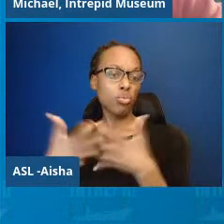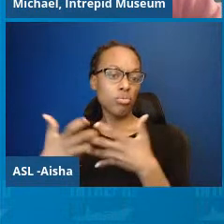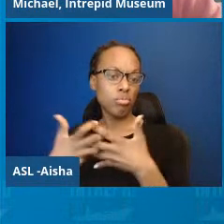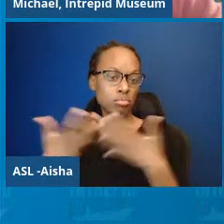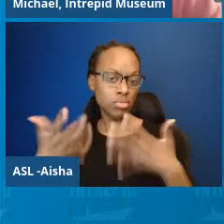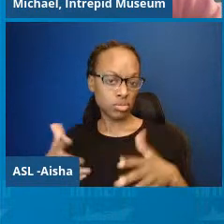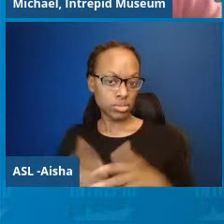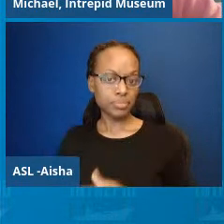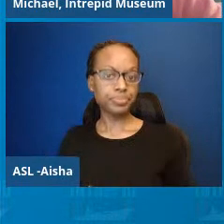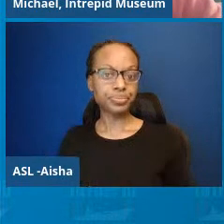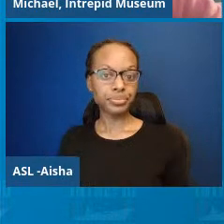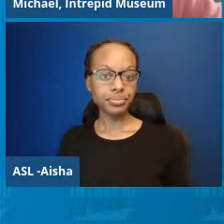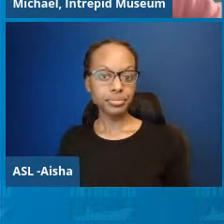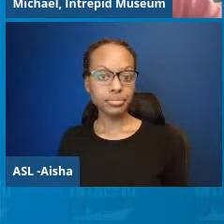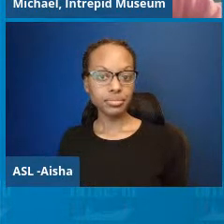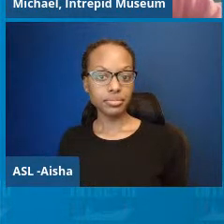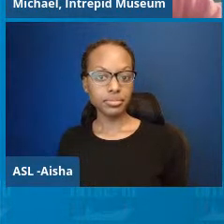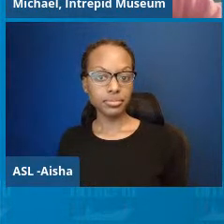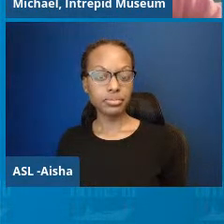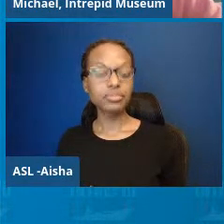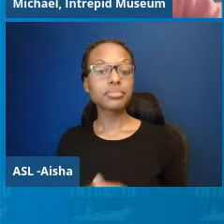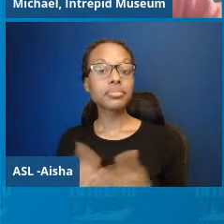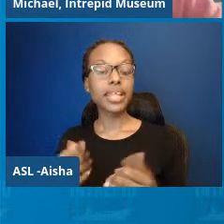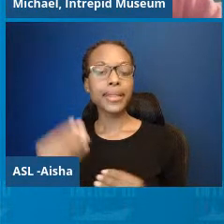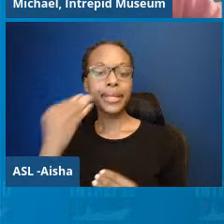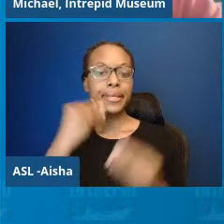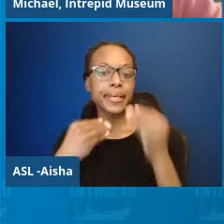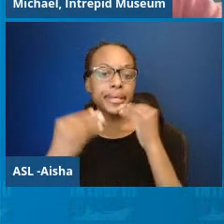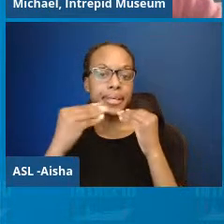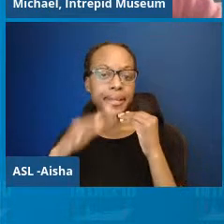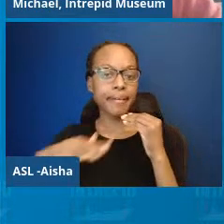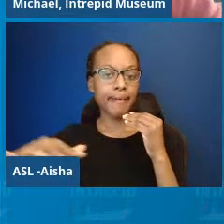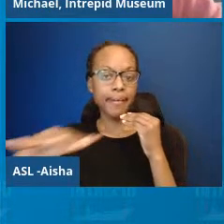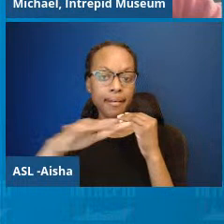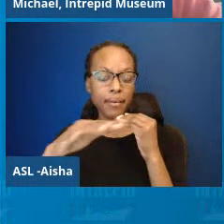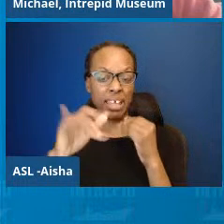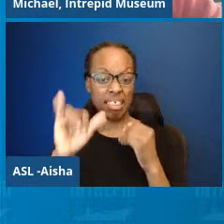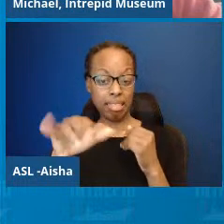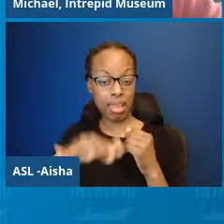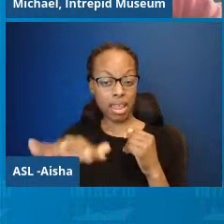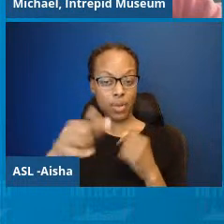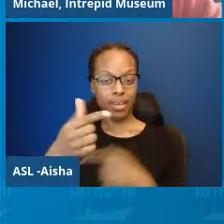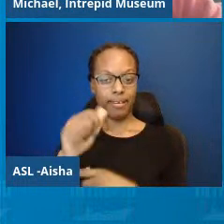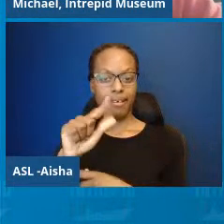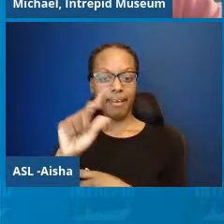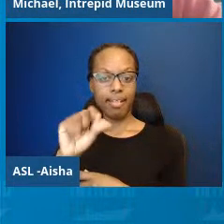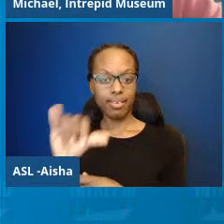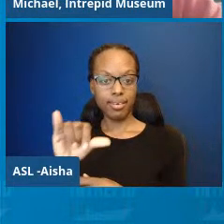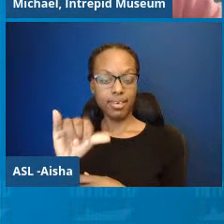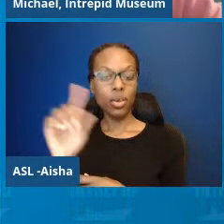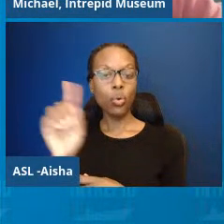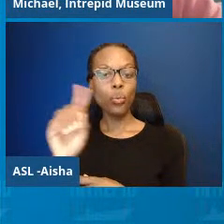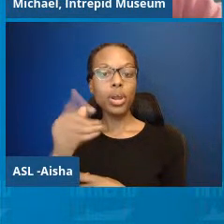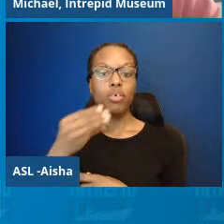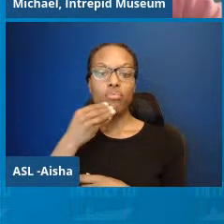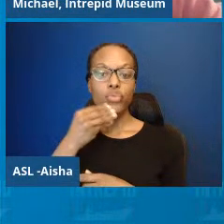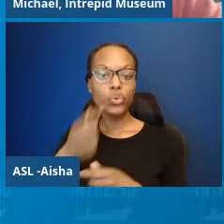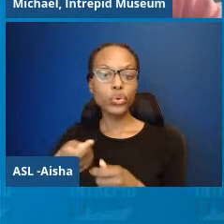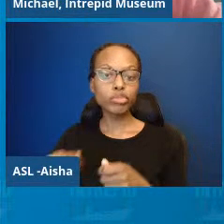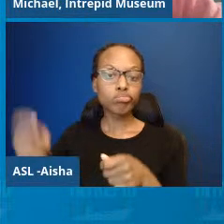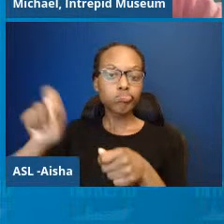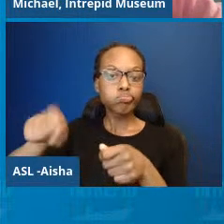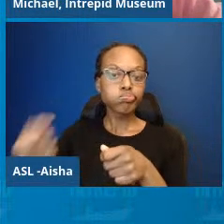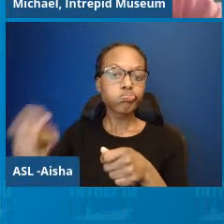some of the dining arrangements. We are in the galley where food would be served. Now, if